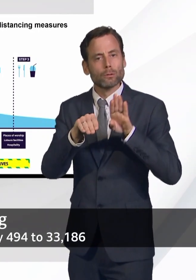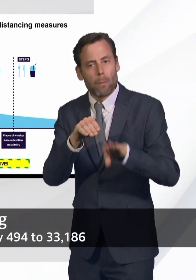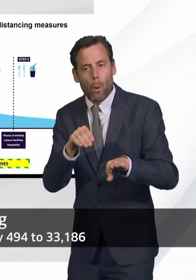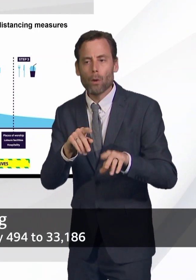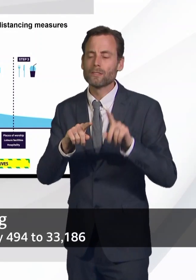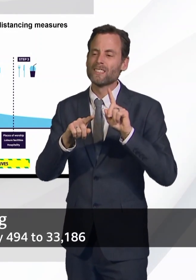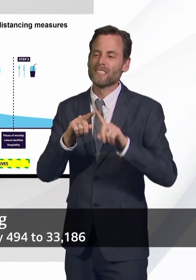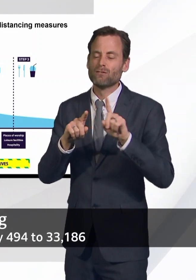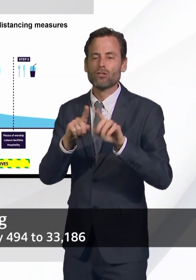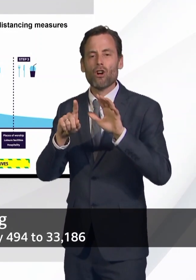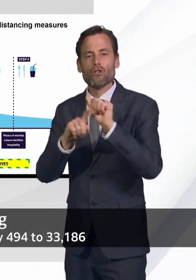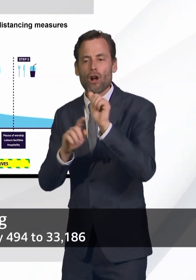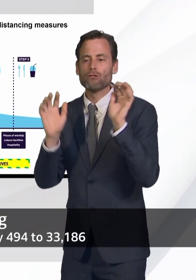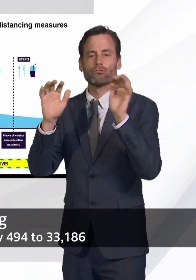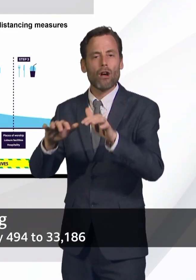crowds.